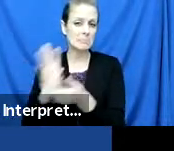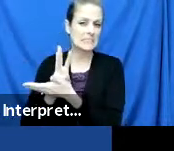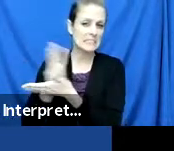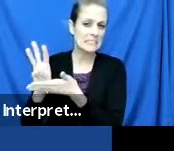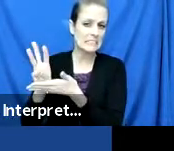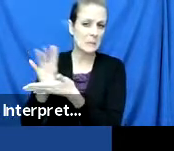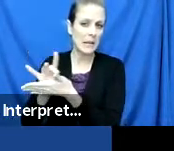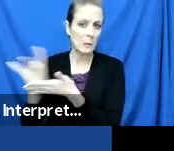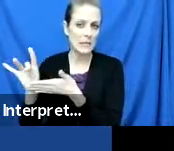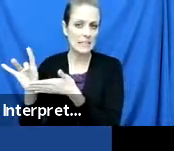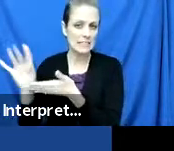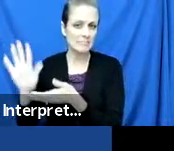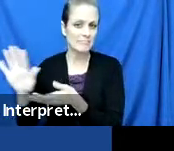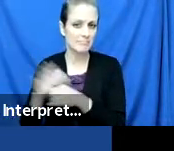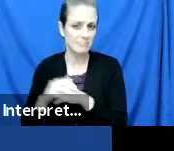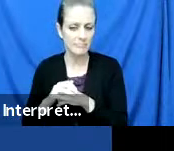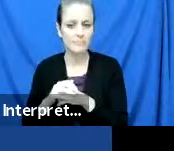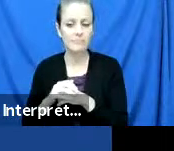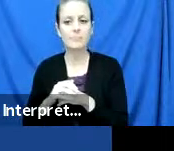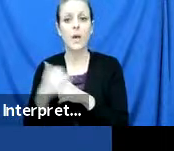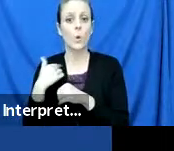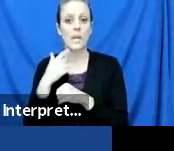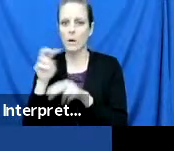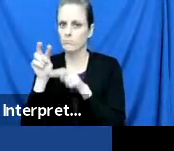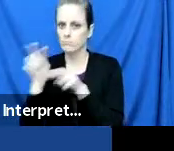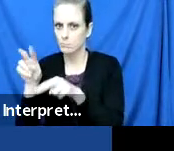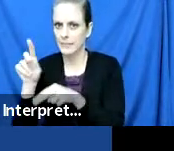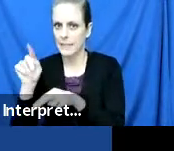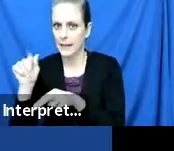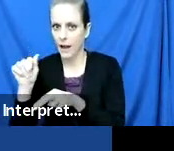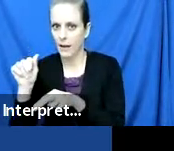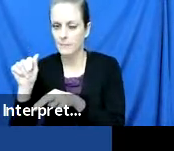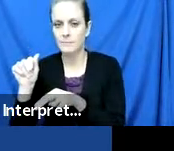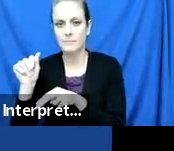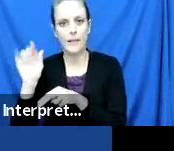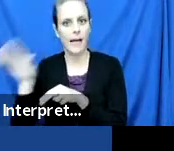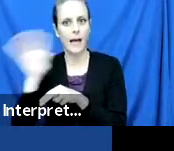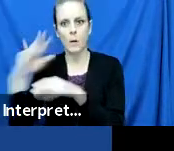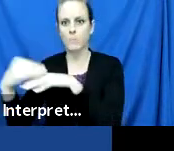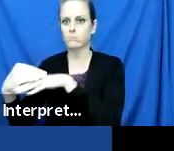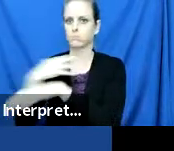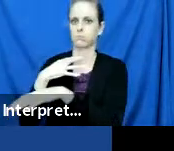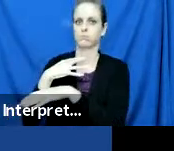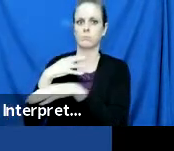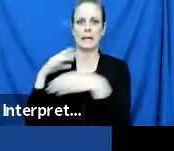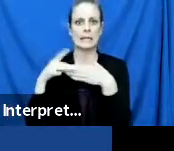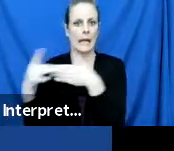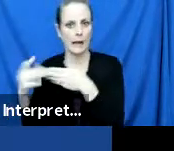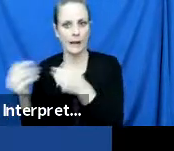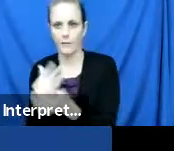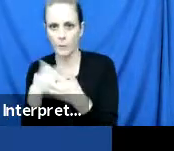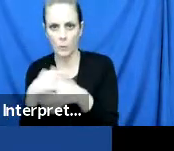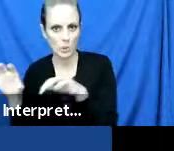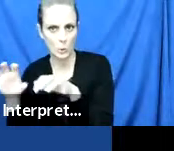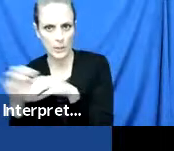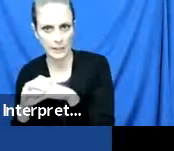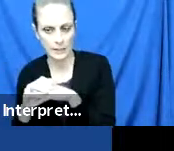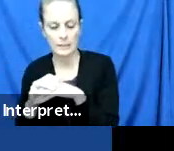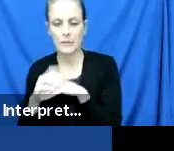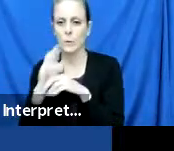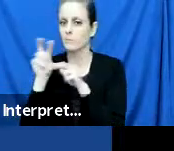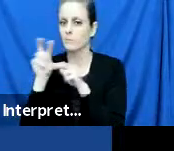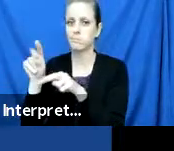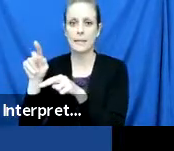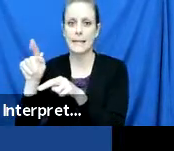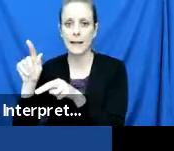weeks. And we will be following the data. It is the North Star for what we're doing. And we'll follow the data.